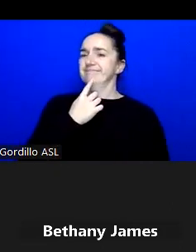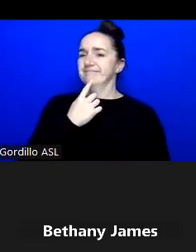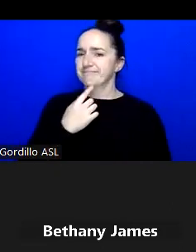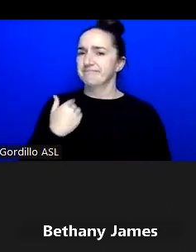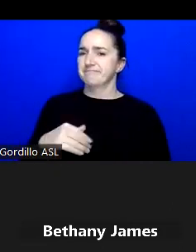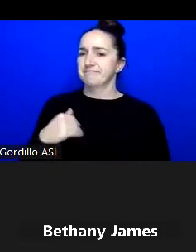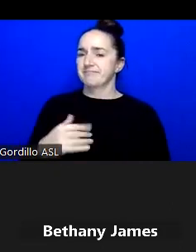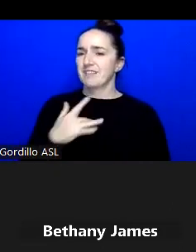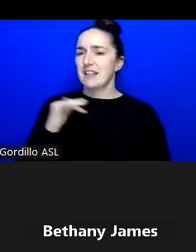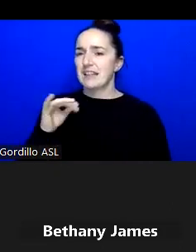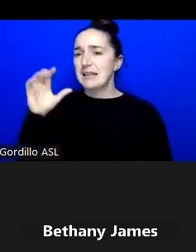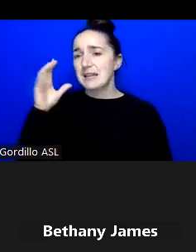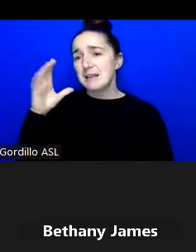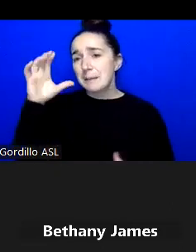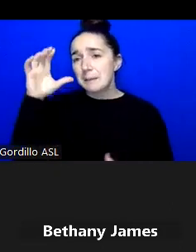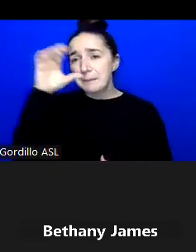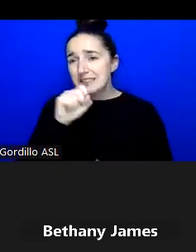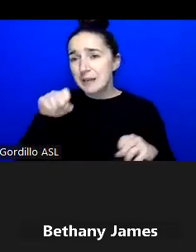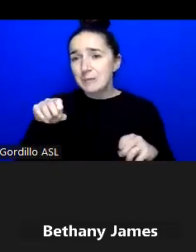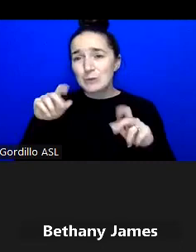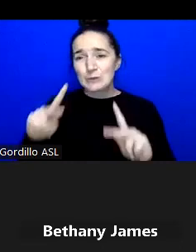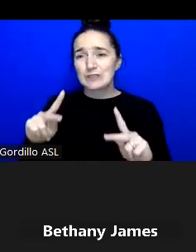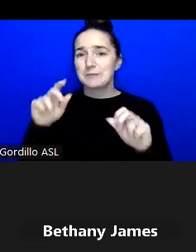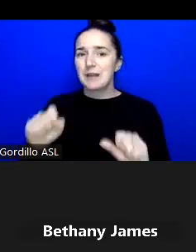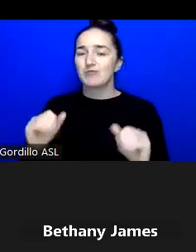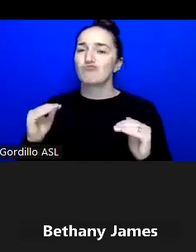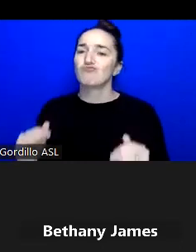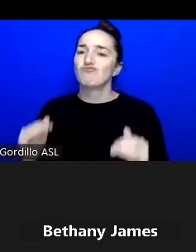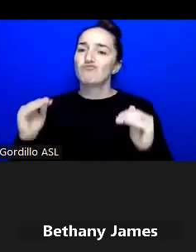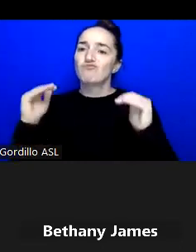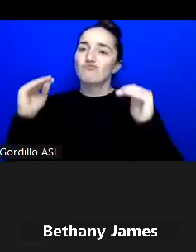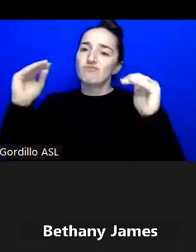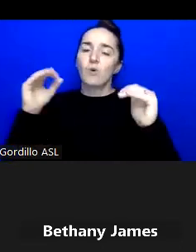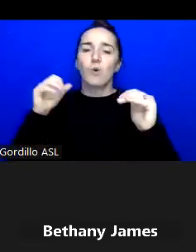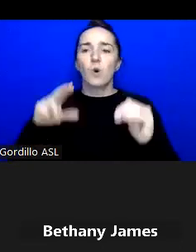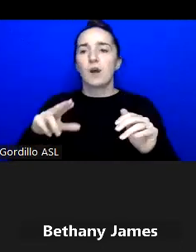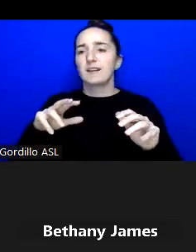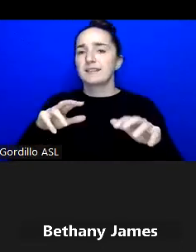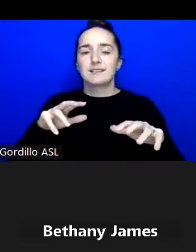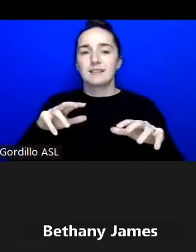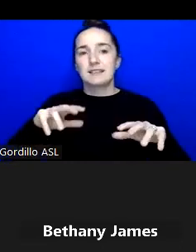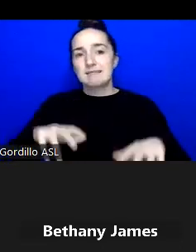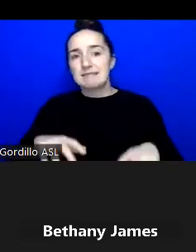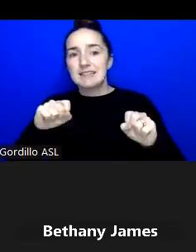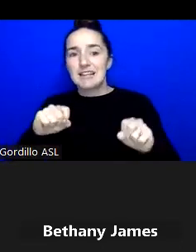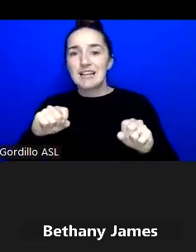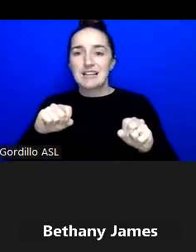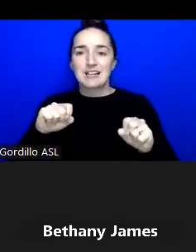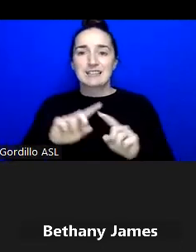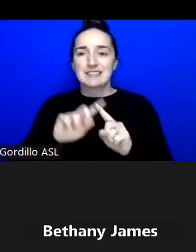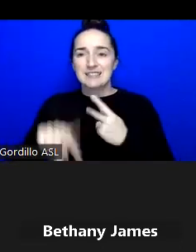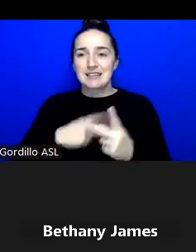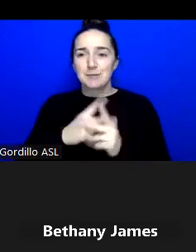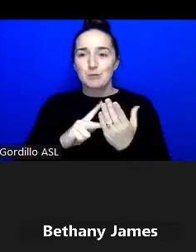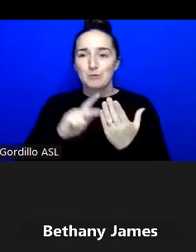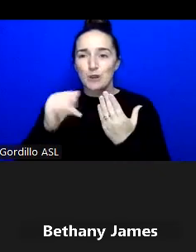on opportunities for being able to be promoted or take on different kinds of projects. There was even a point that he was